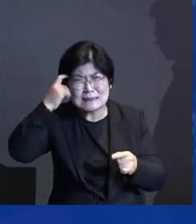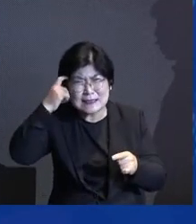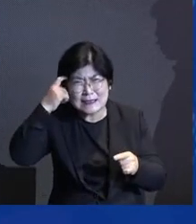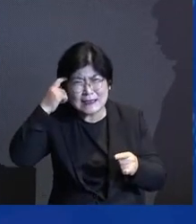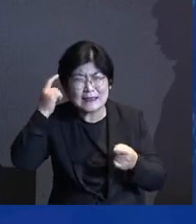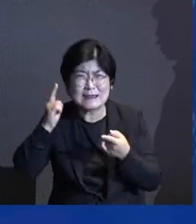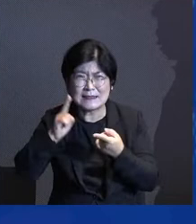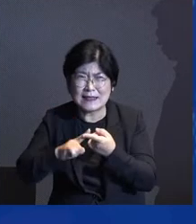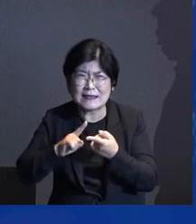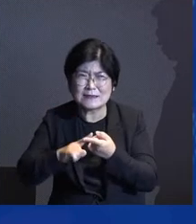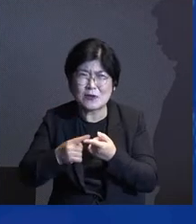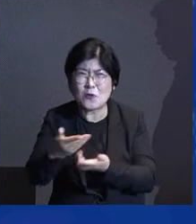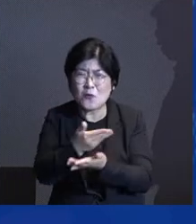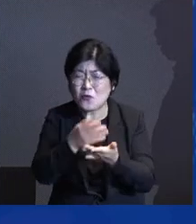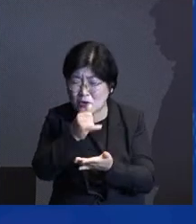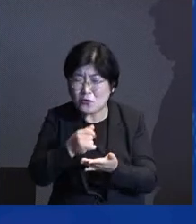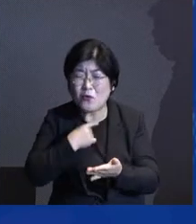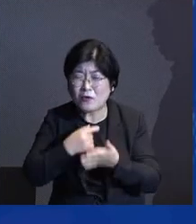experiences